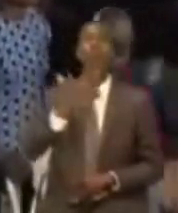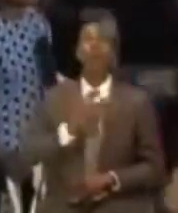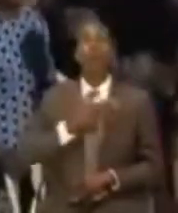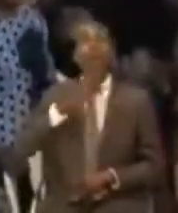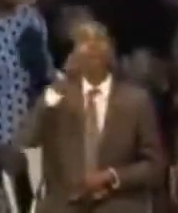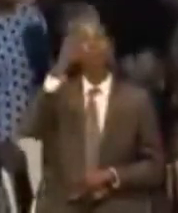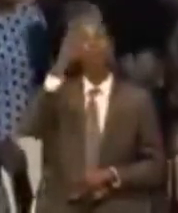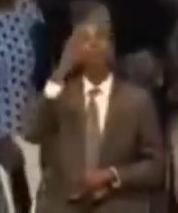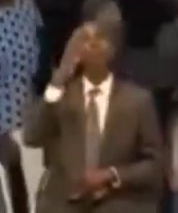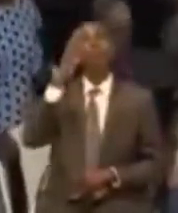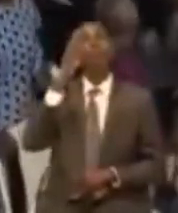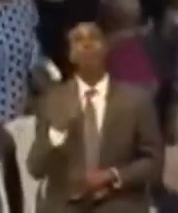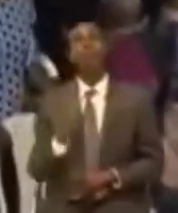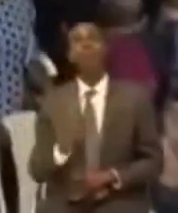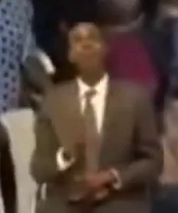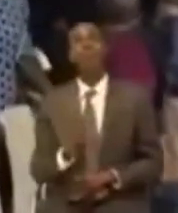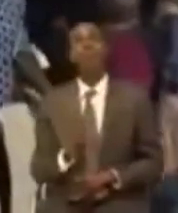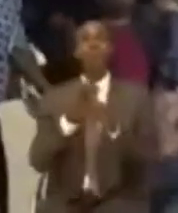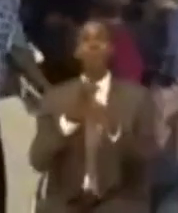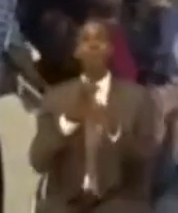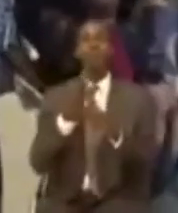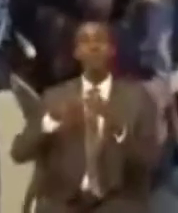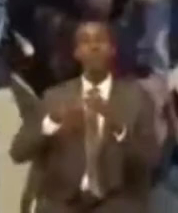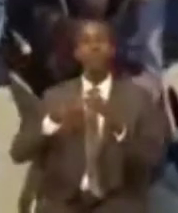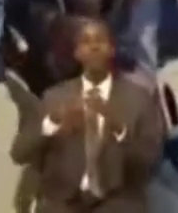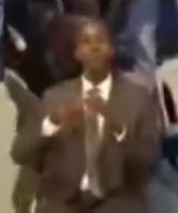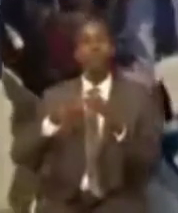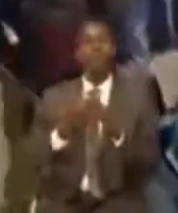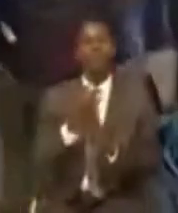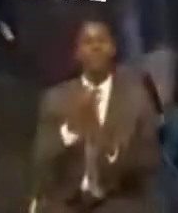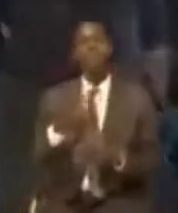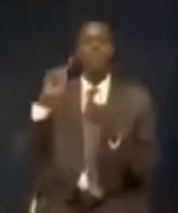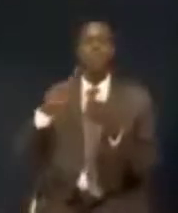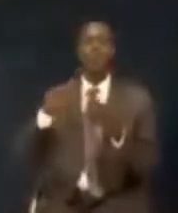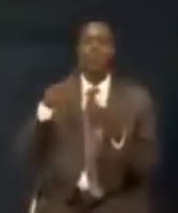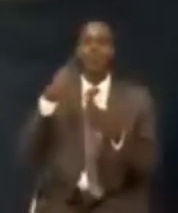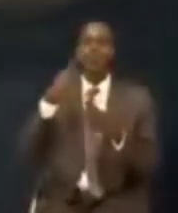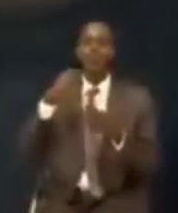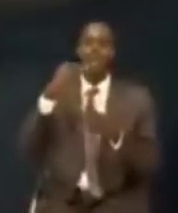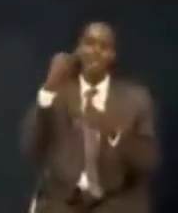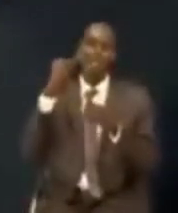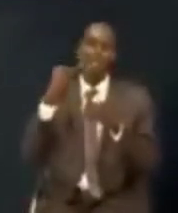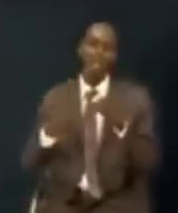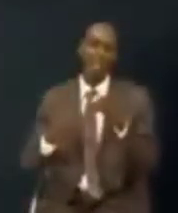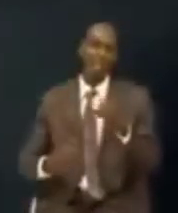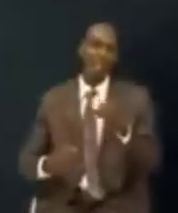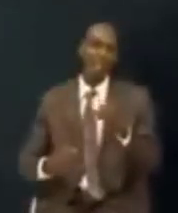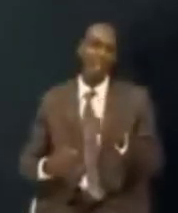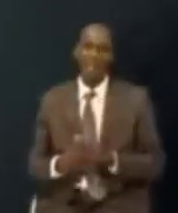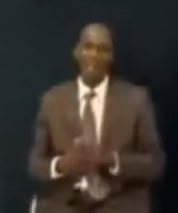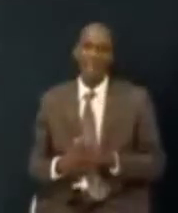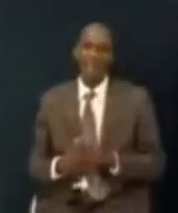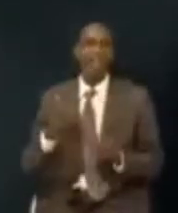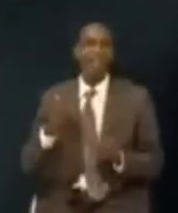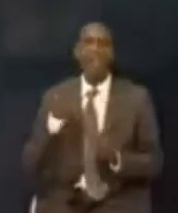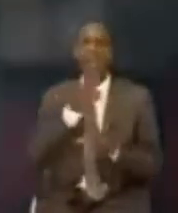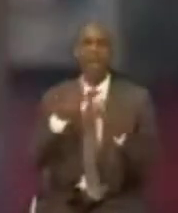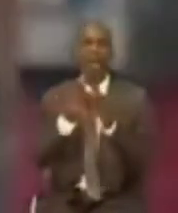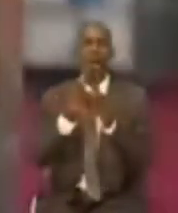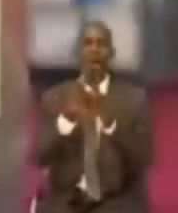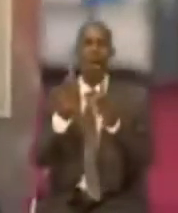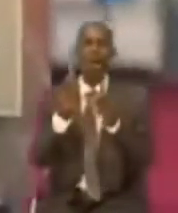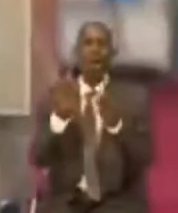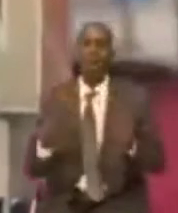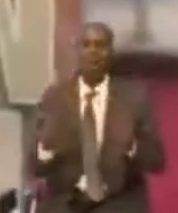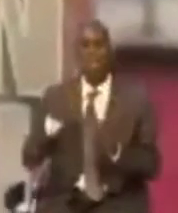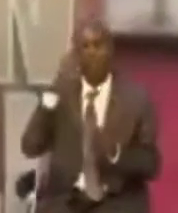my God. From beginning to the end, there's no